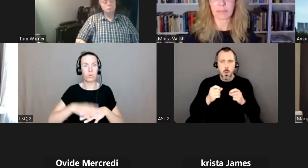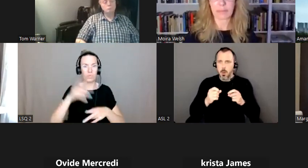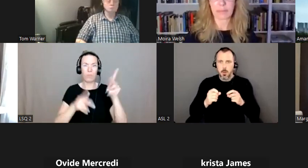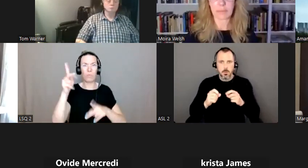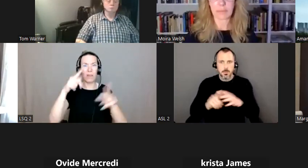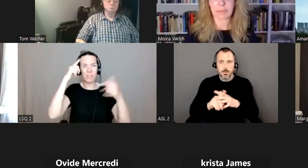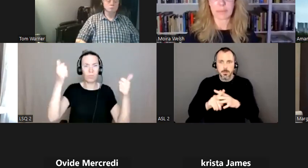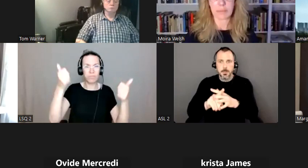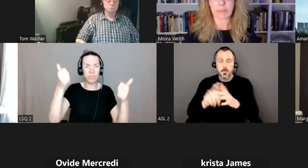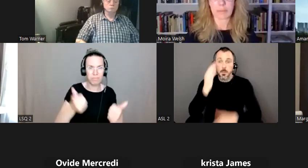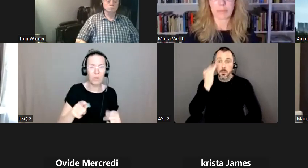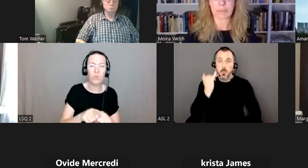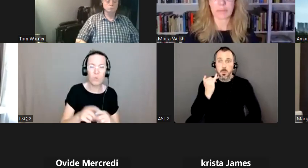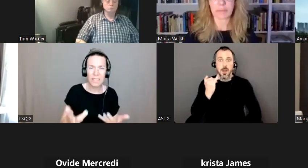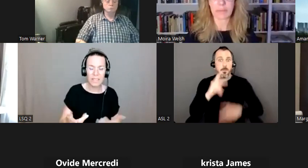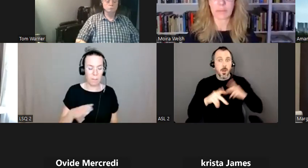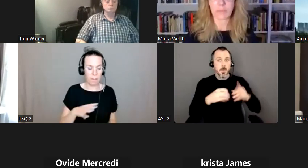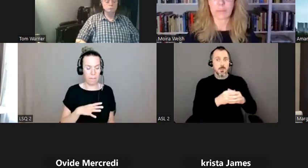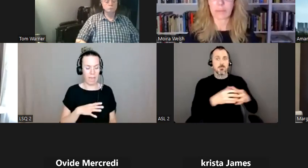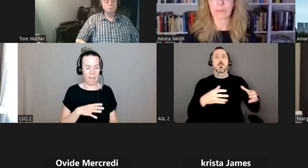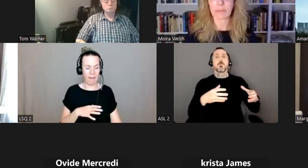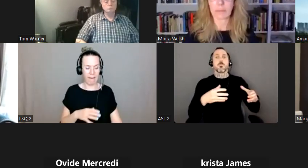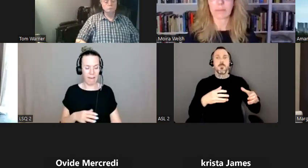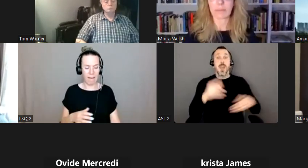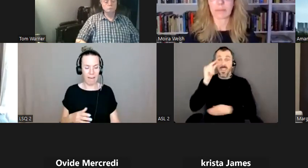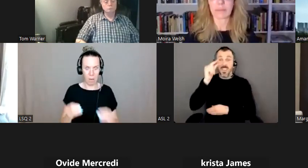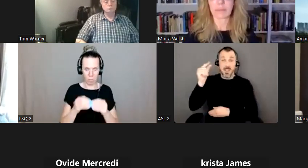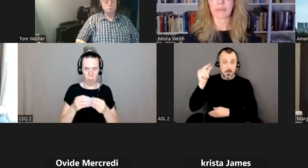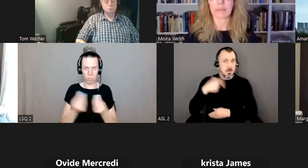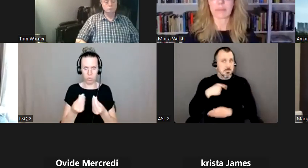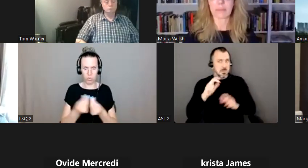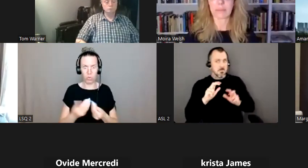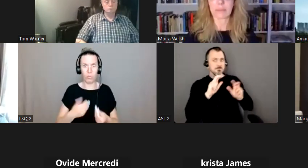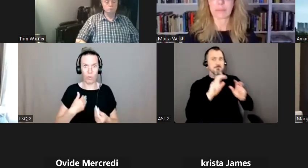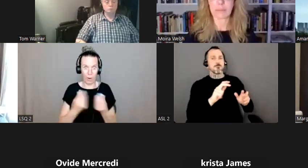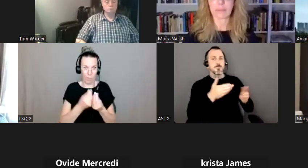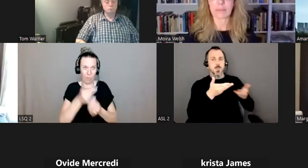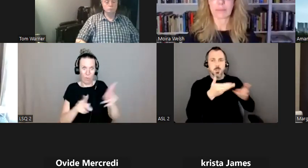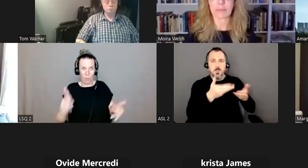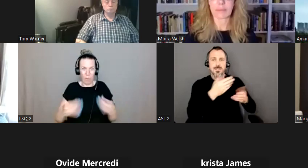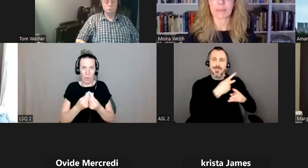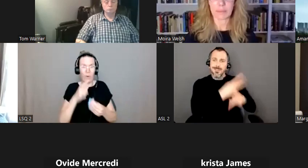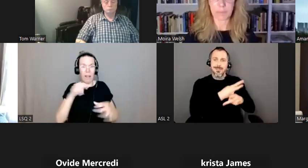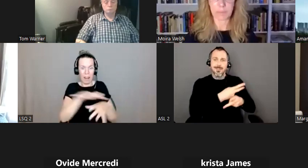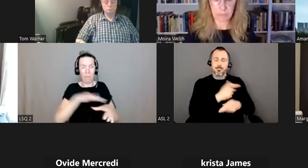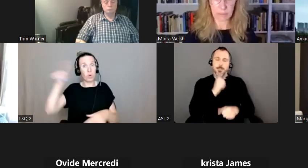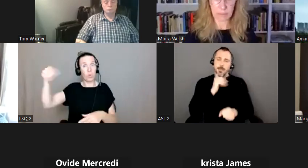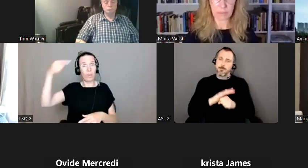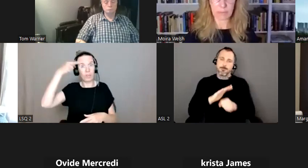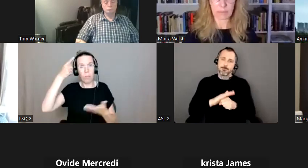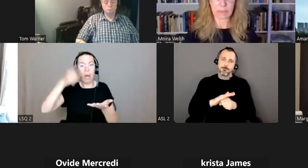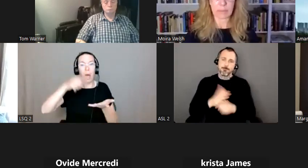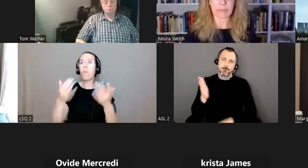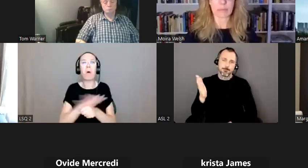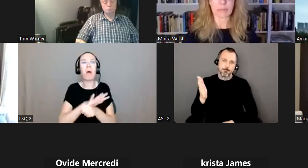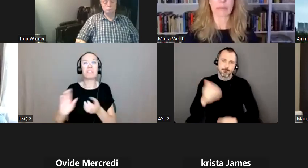growing, and governments are not investing enough in providing the services and the care that people need.